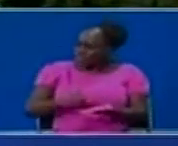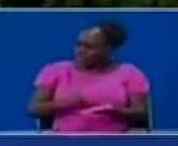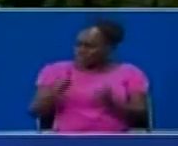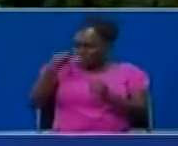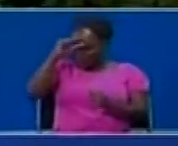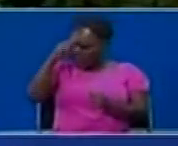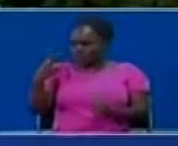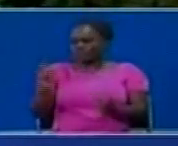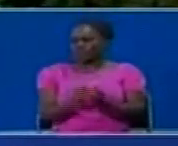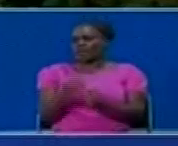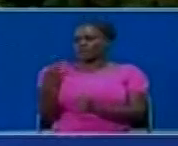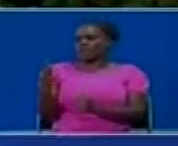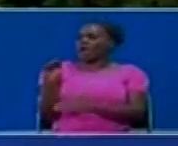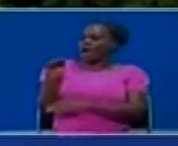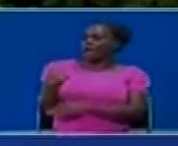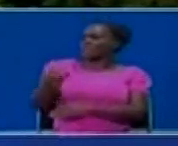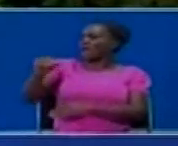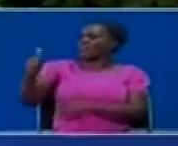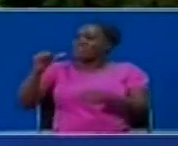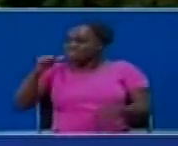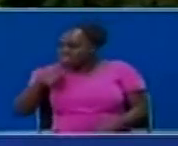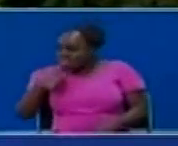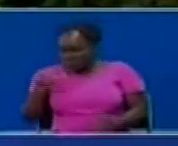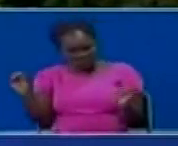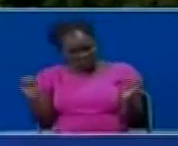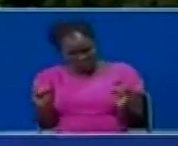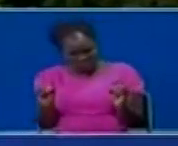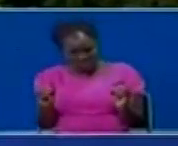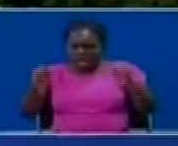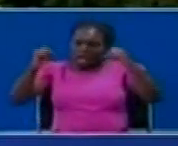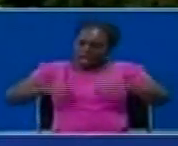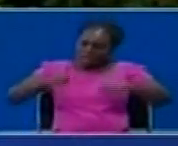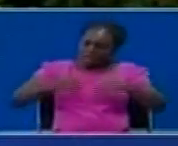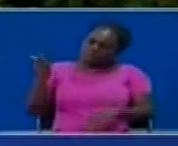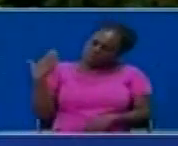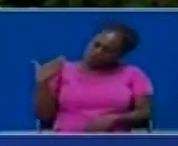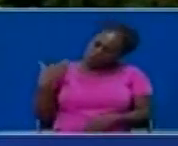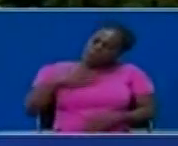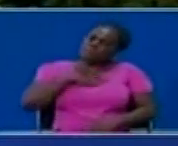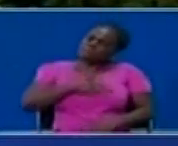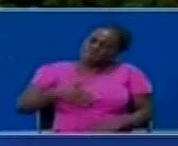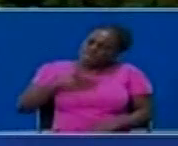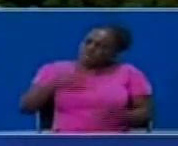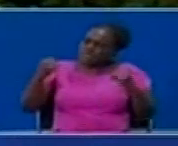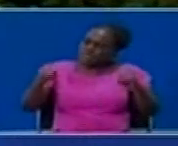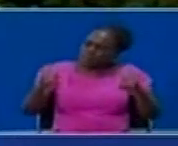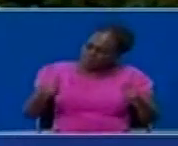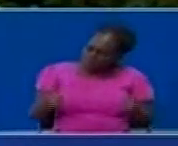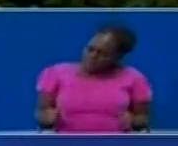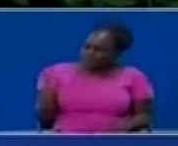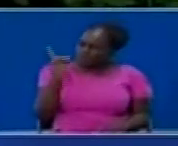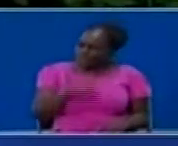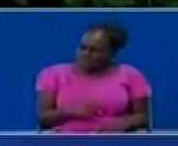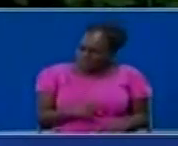2013. So we are not asking for anything new. What we are saying is that what we agreed in 2013, please implement it. Give us an implementation